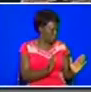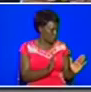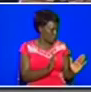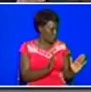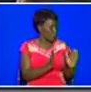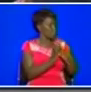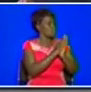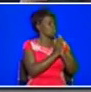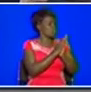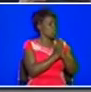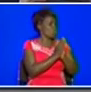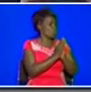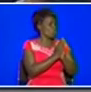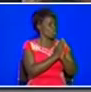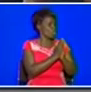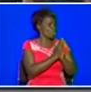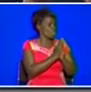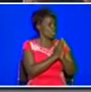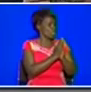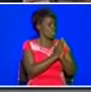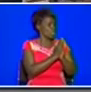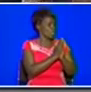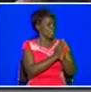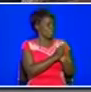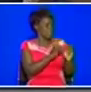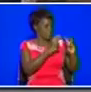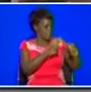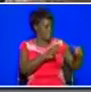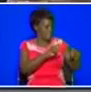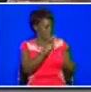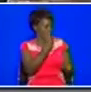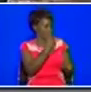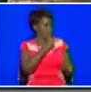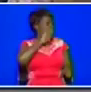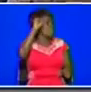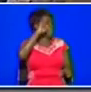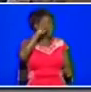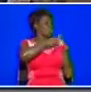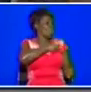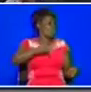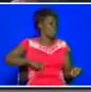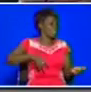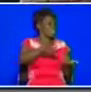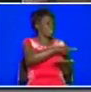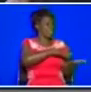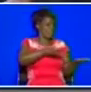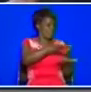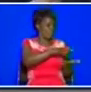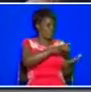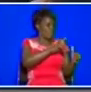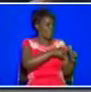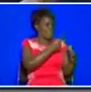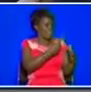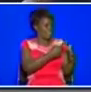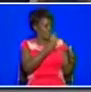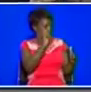metaphor that Kwame Nkrumah said, seek ye first the political kingdom. And in